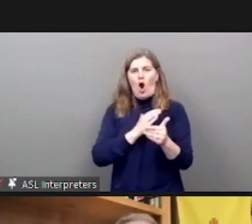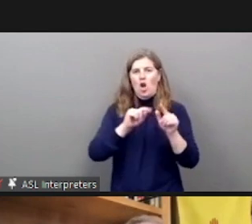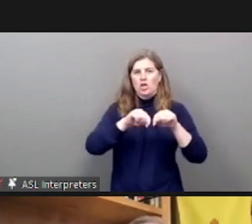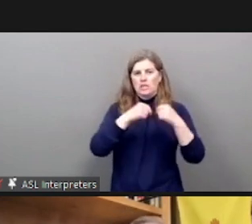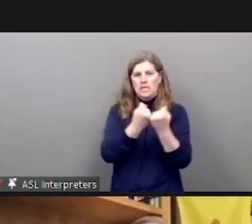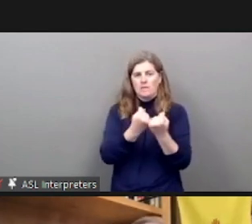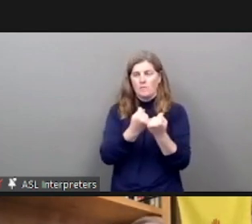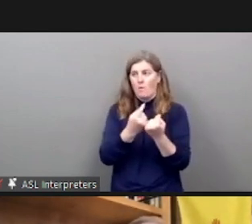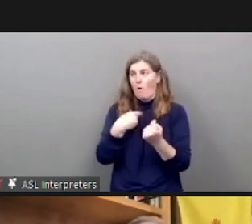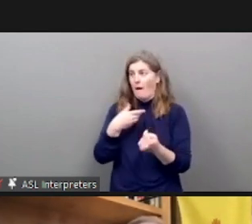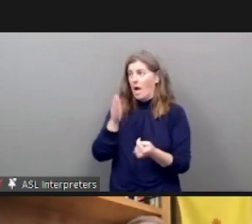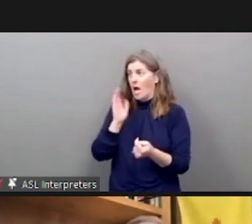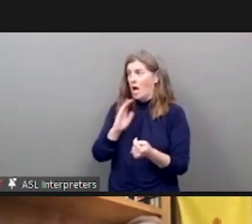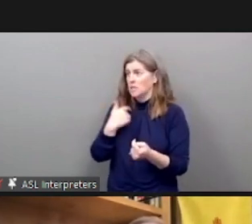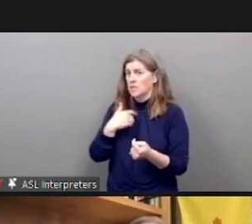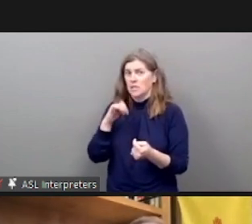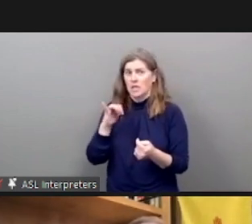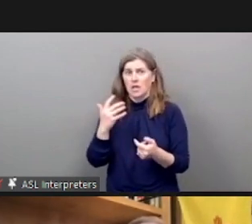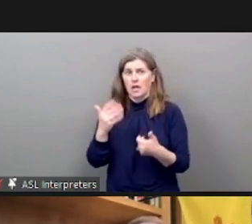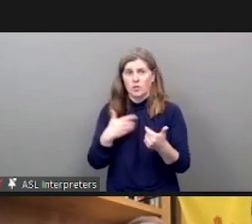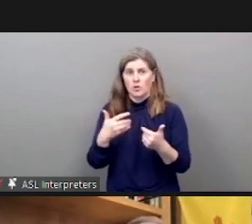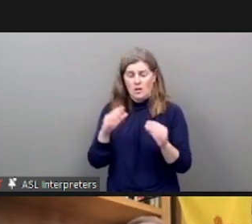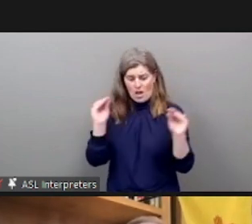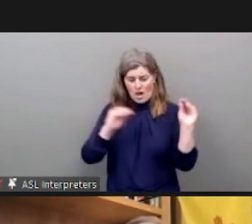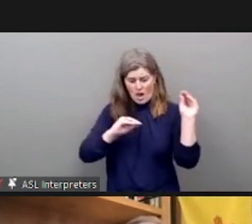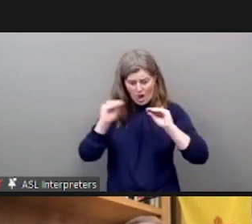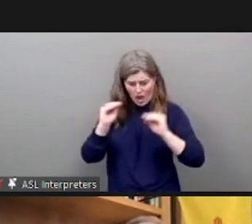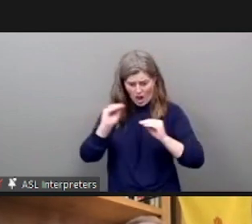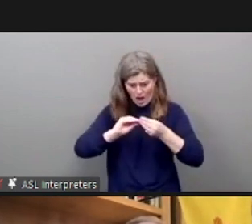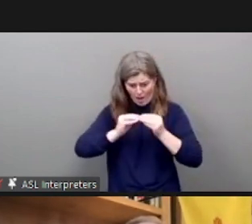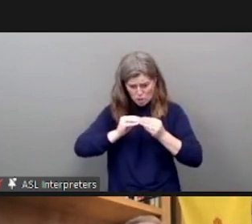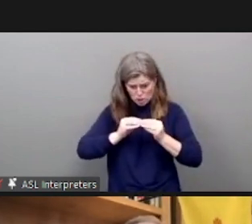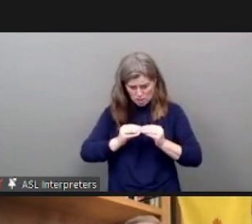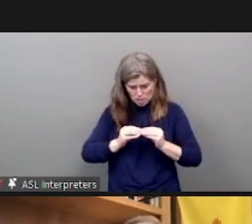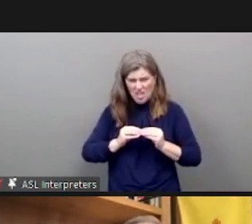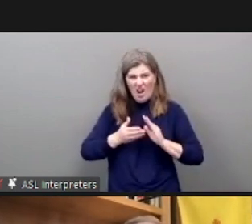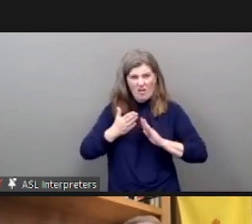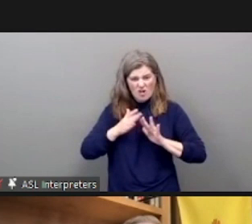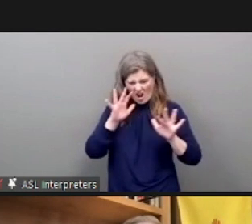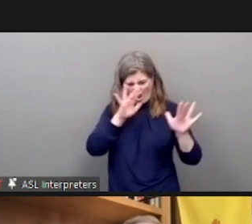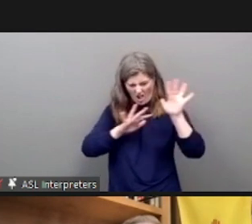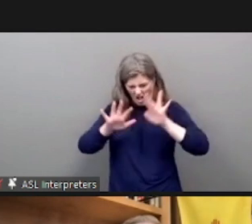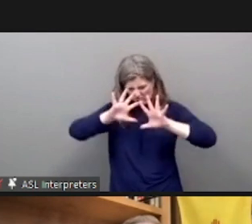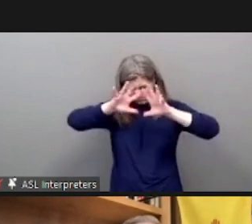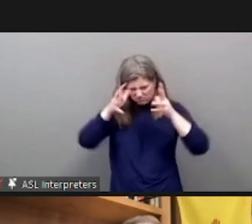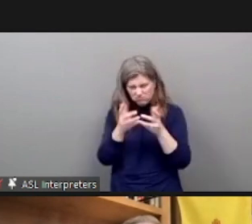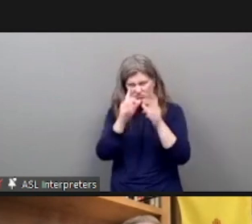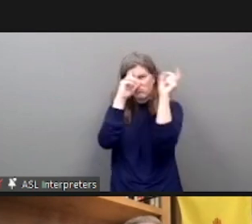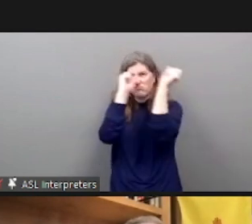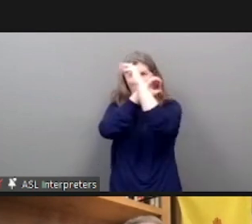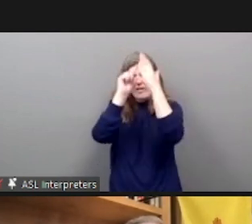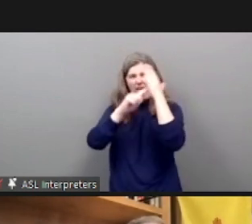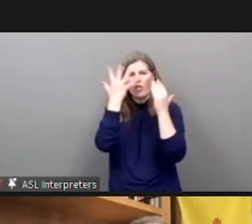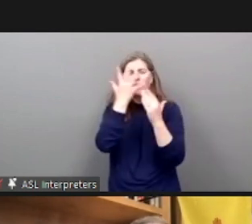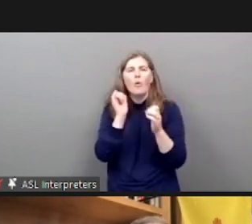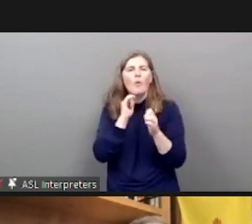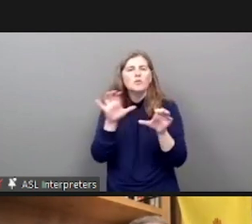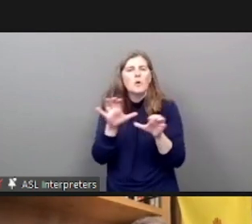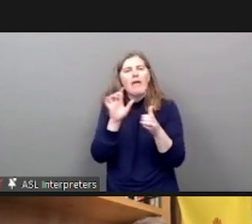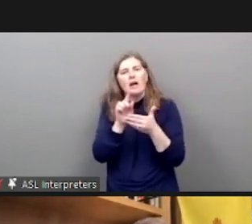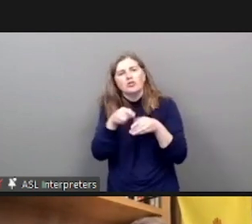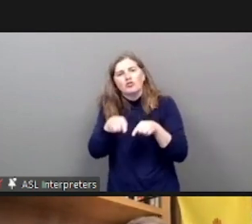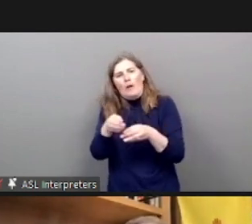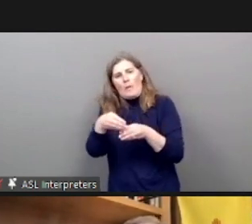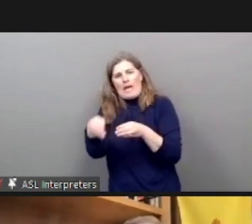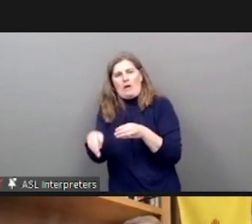oh my gosh, now we have to put all the numbers together, operationalize all this. And so we'll be doing that over the